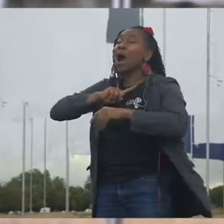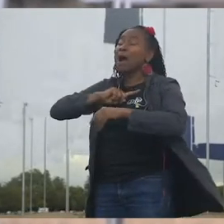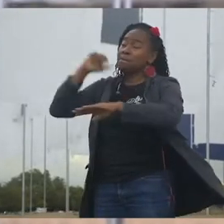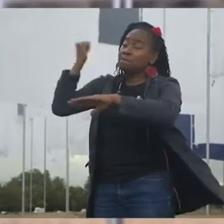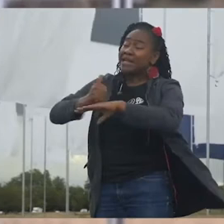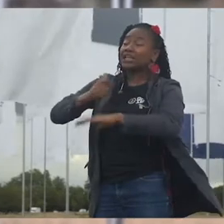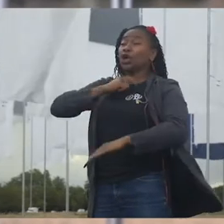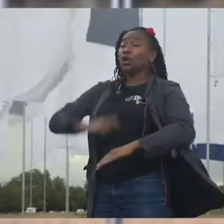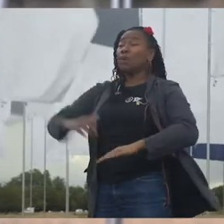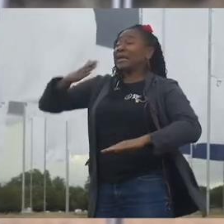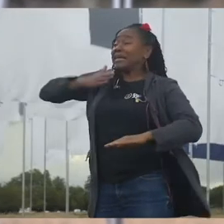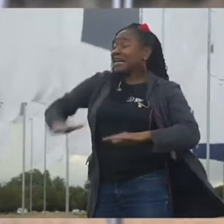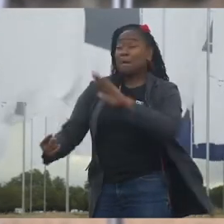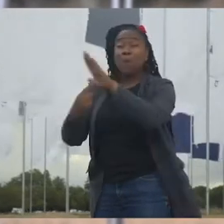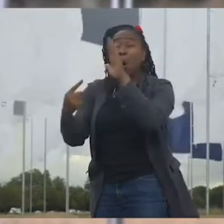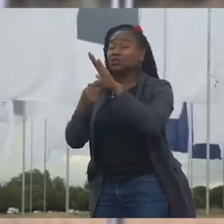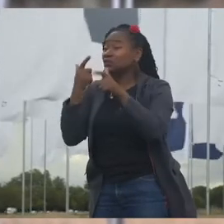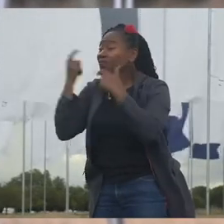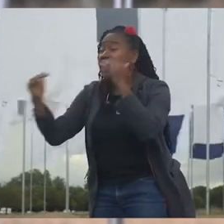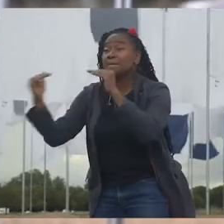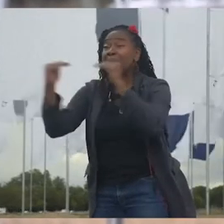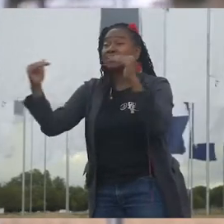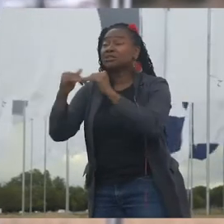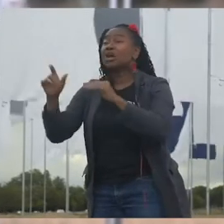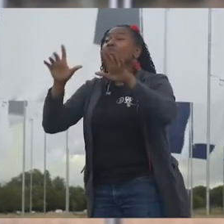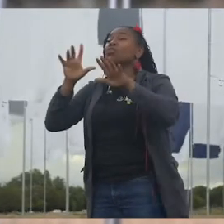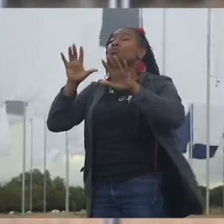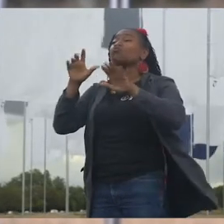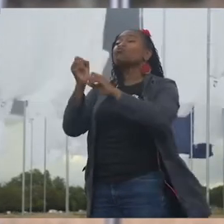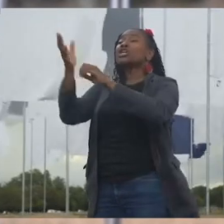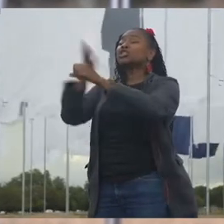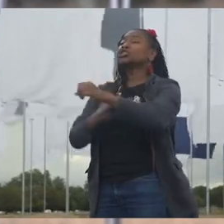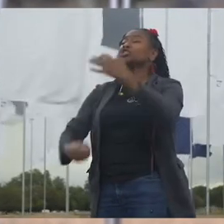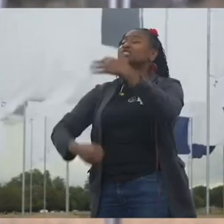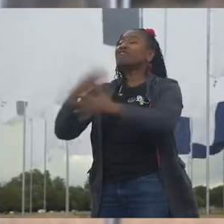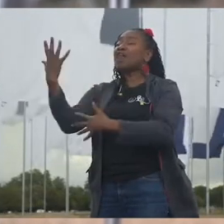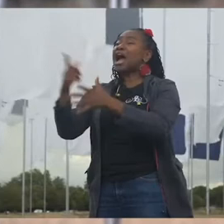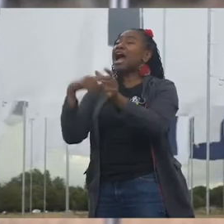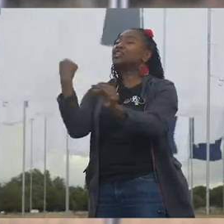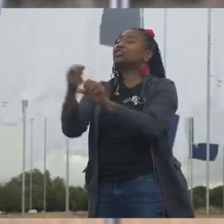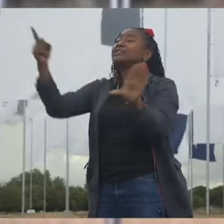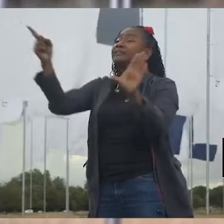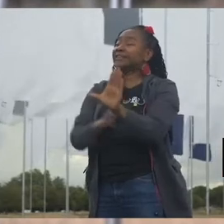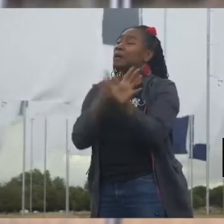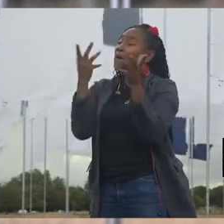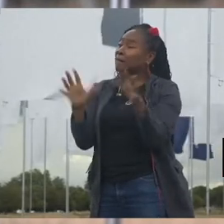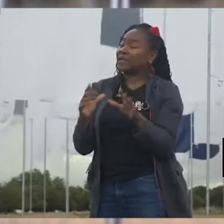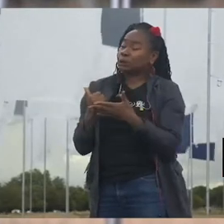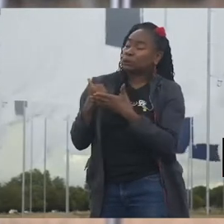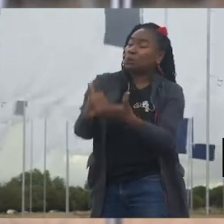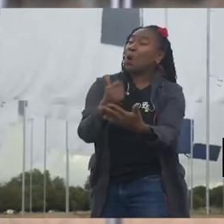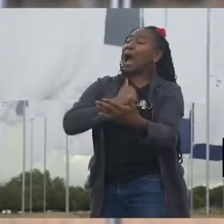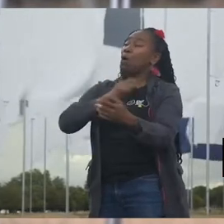essential. The Greenwich Cooperative Development Agency has been in the business of supporting our communities to be